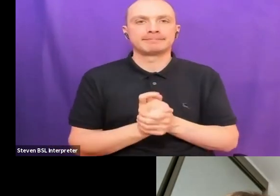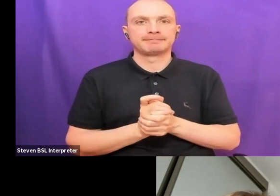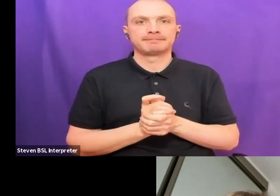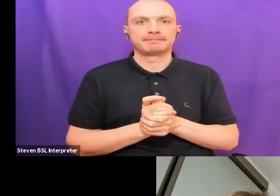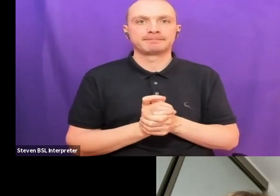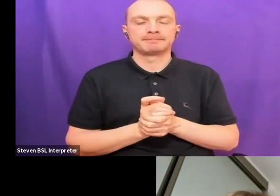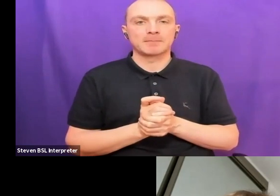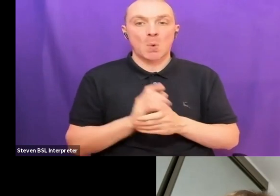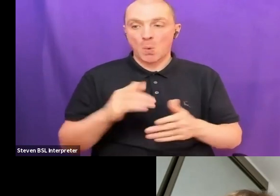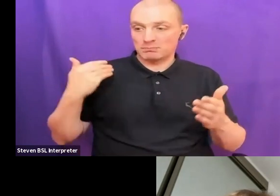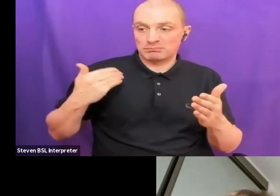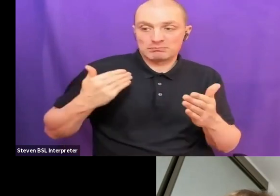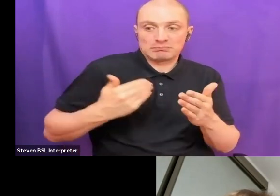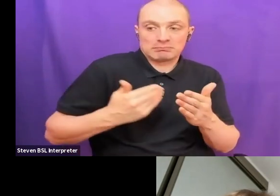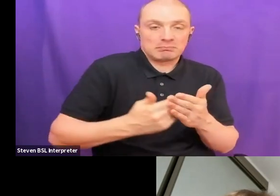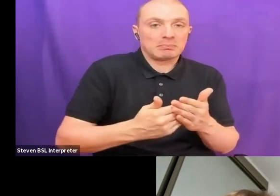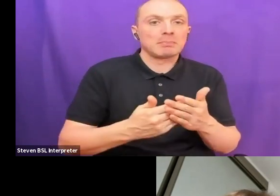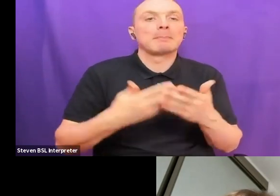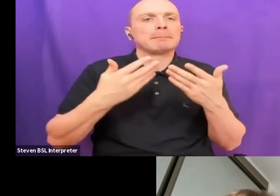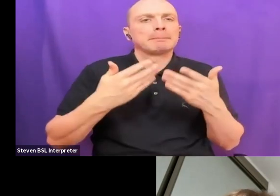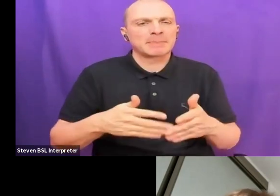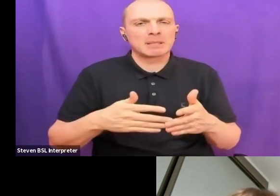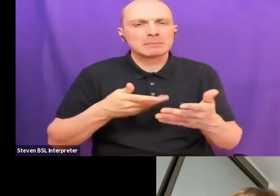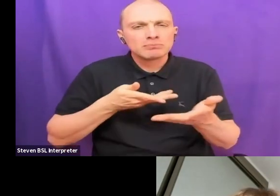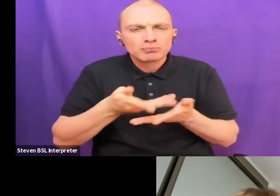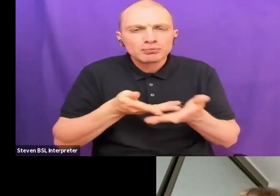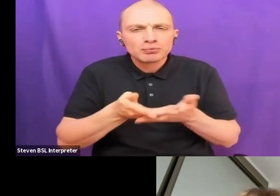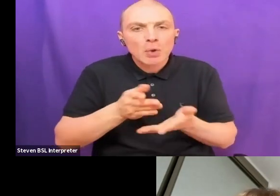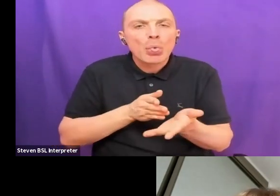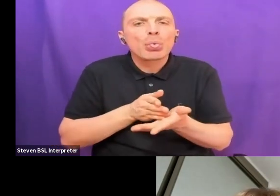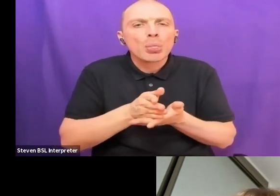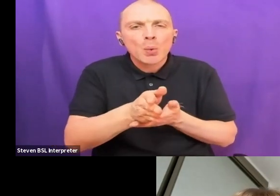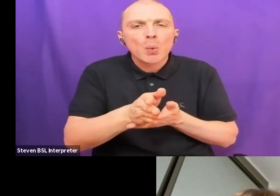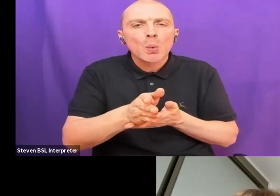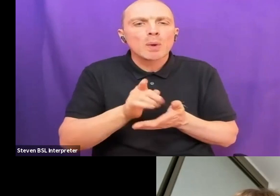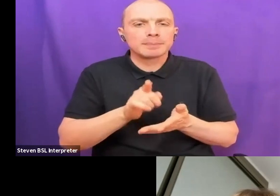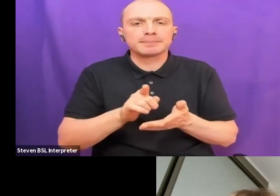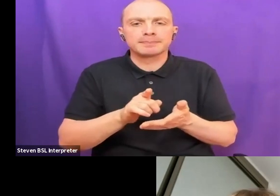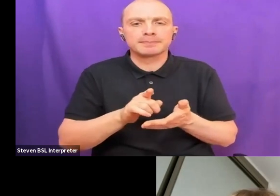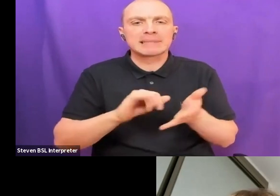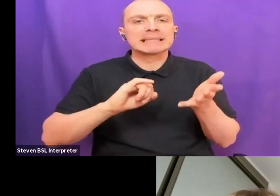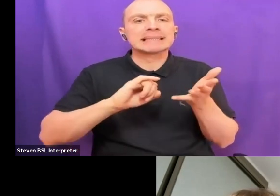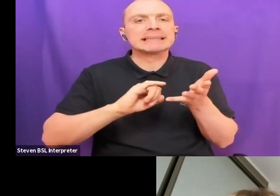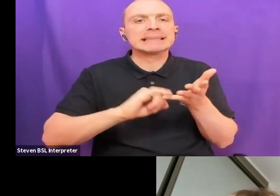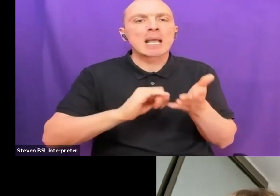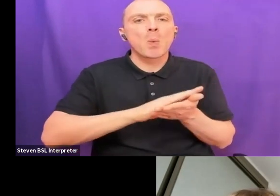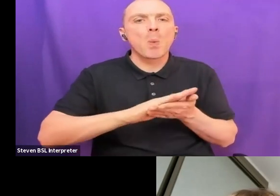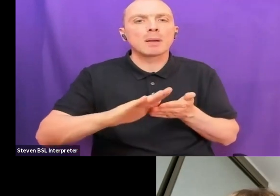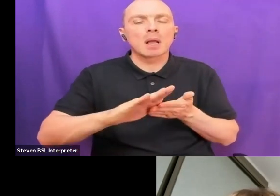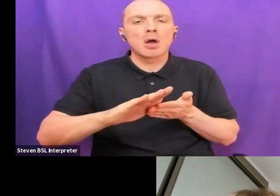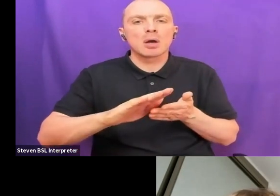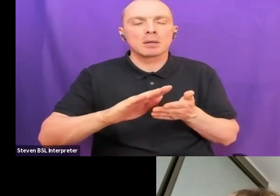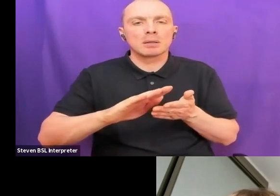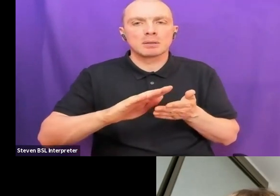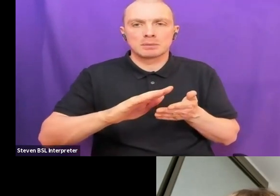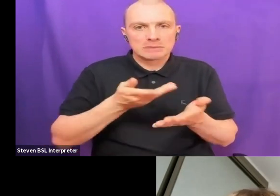that, we have a stakeholder reference group which was set up. I'm just going to quickly run through that, but I'm sure you'll be anxious to